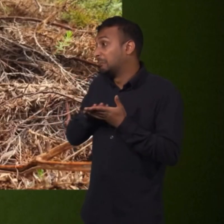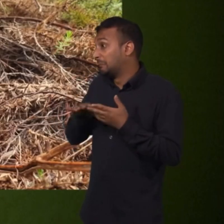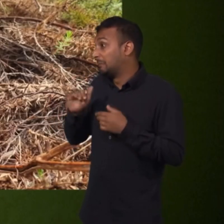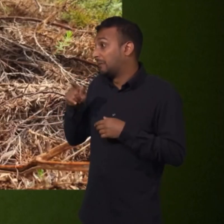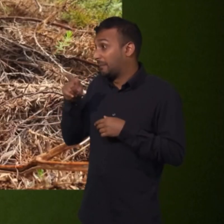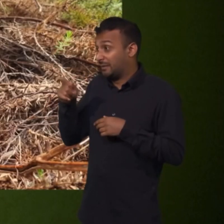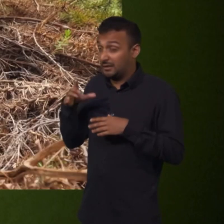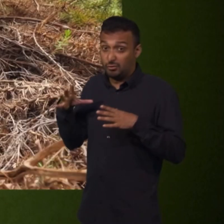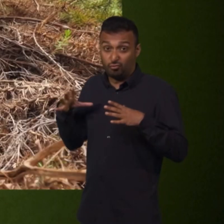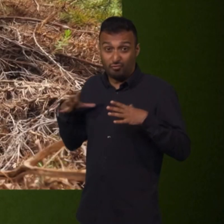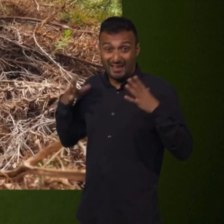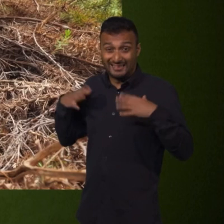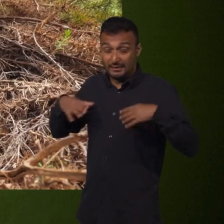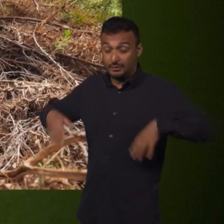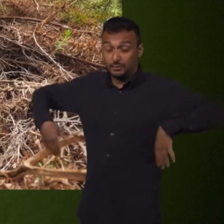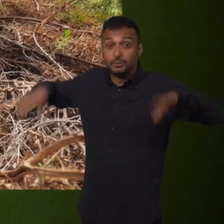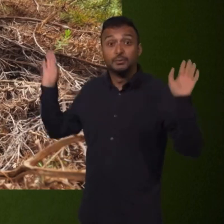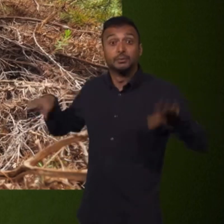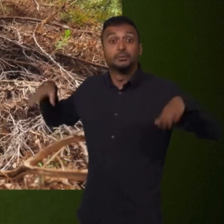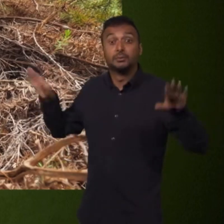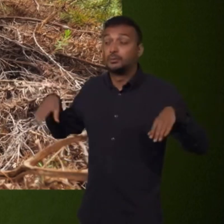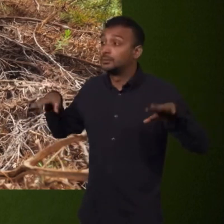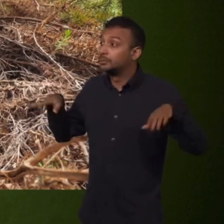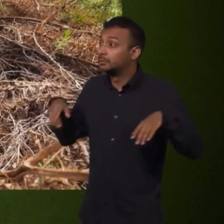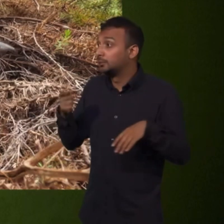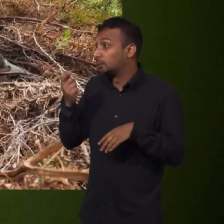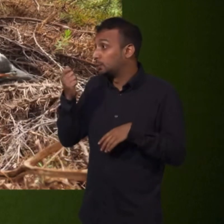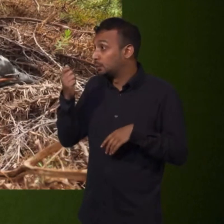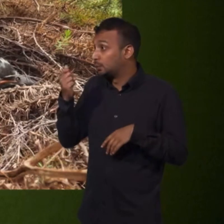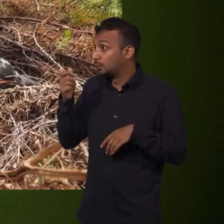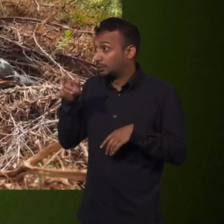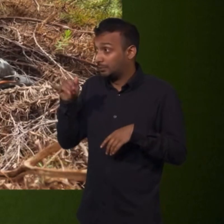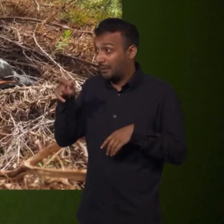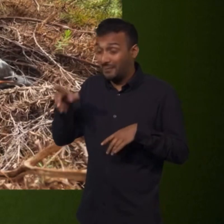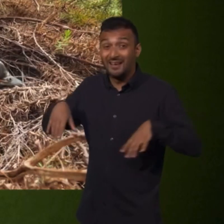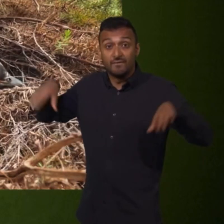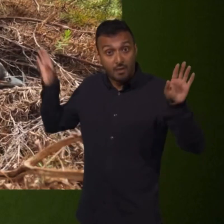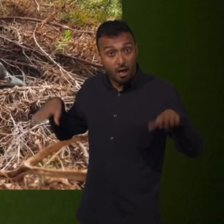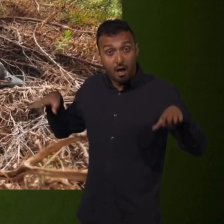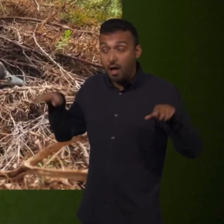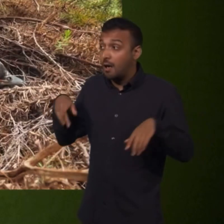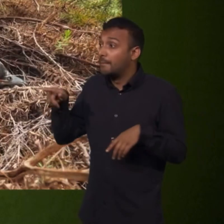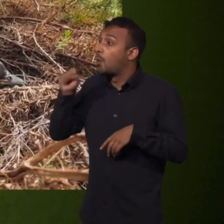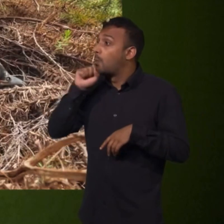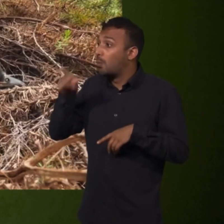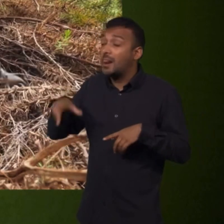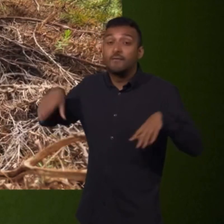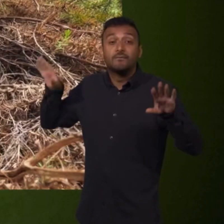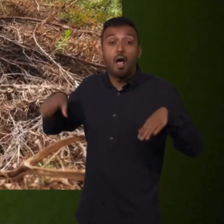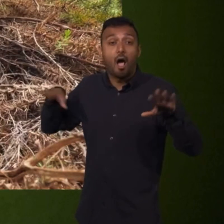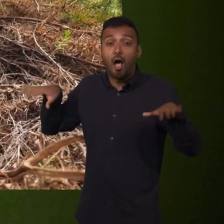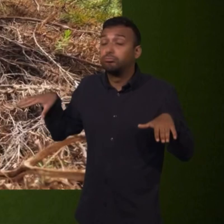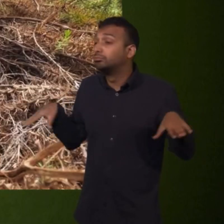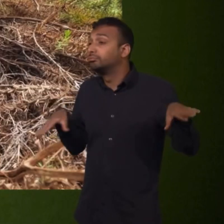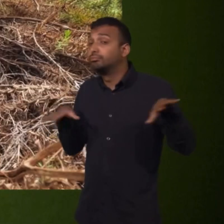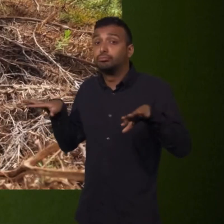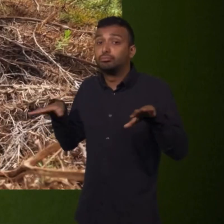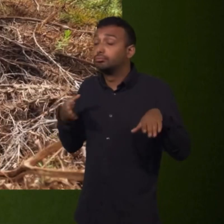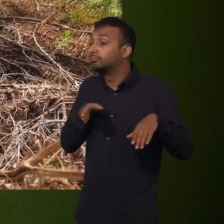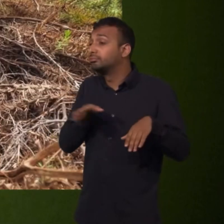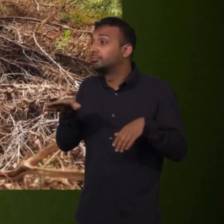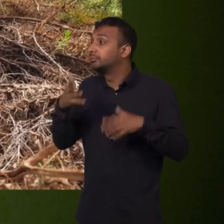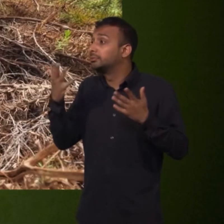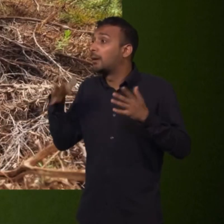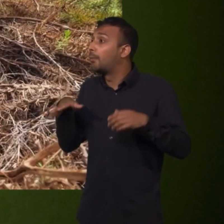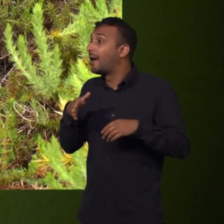soon. Fledging to the extent that it won't be flying, but it will find somewhere out of that nest to climb up onto so it can still